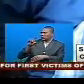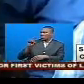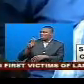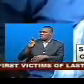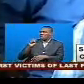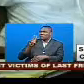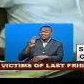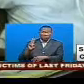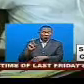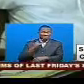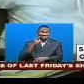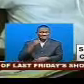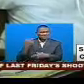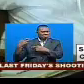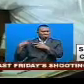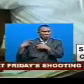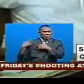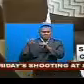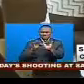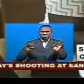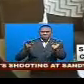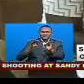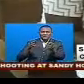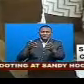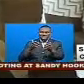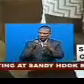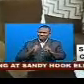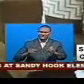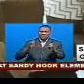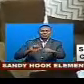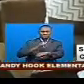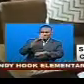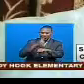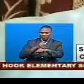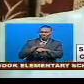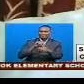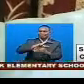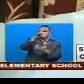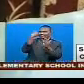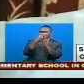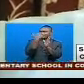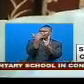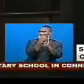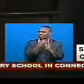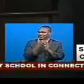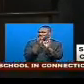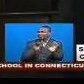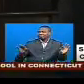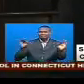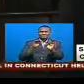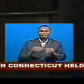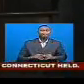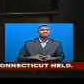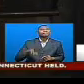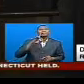the participants' roles as key functionaries in ensuring the effective implementation of the composite budget is supreme. There